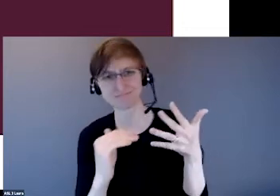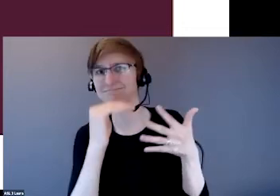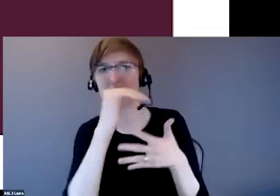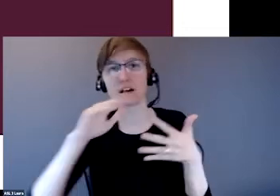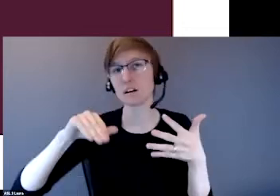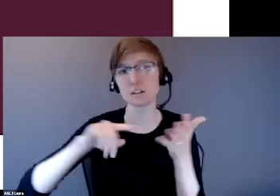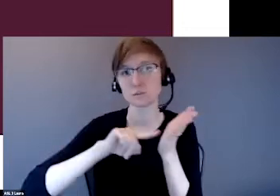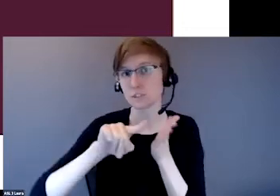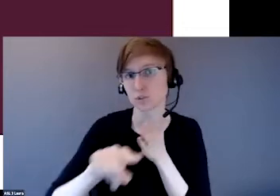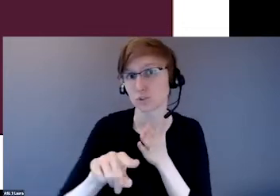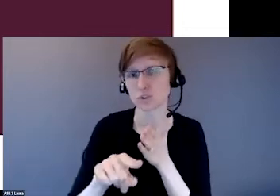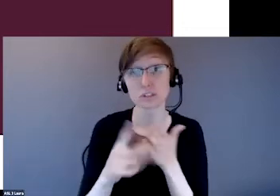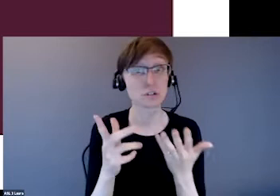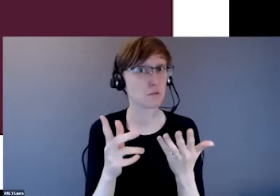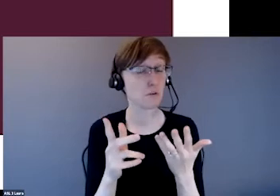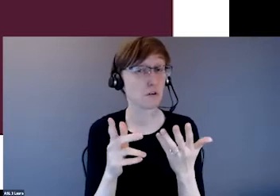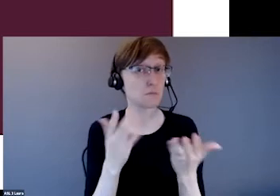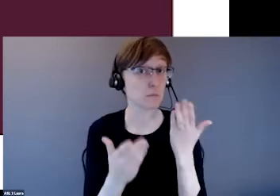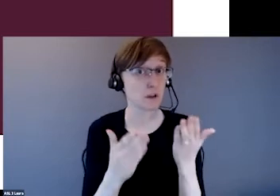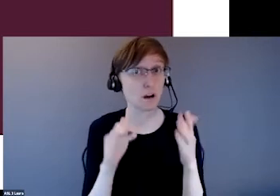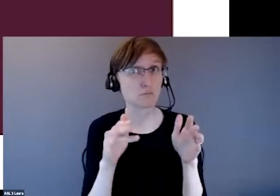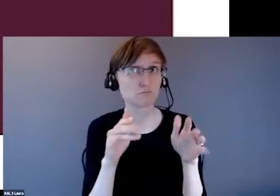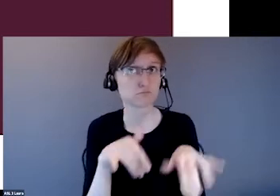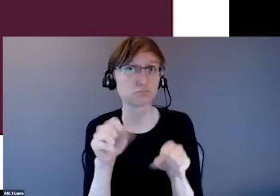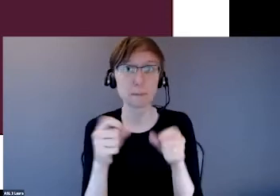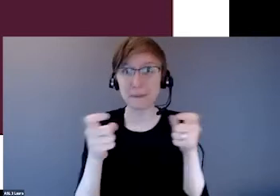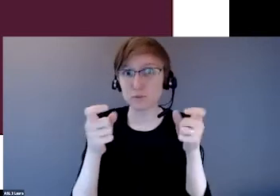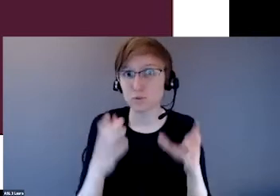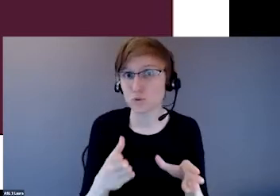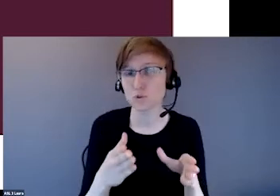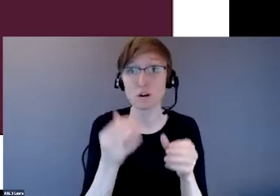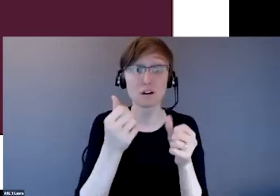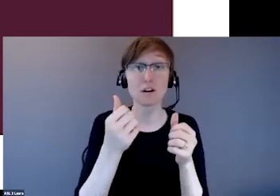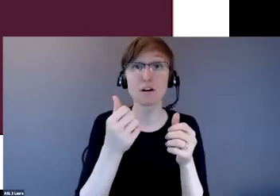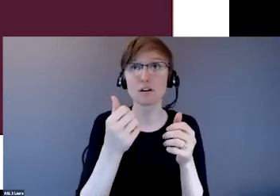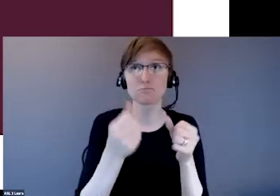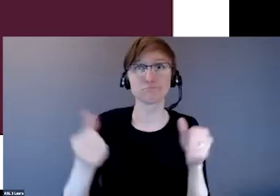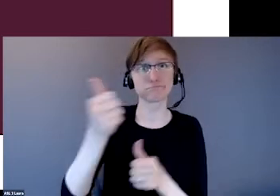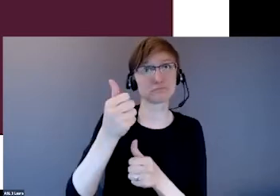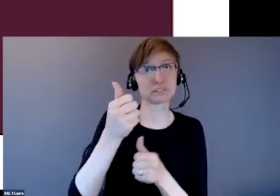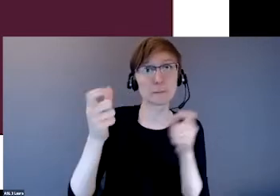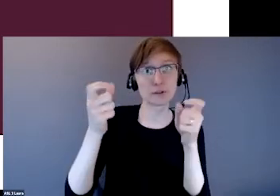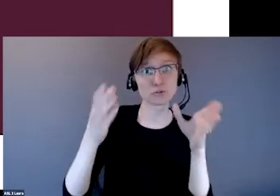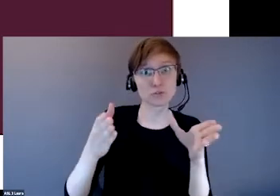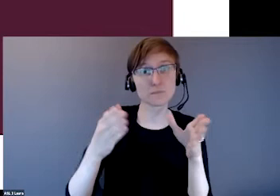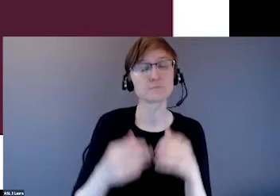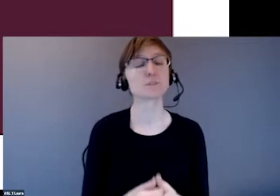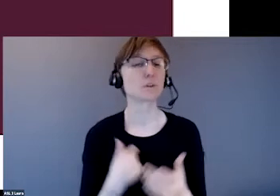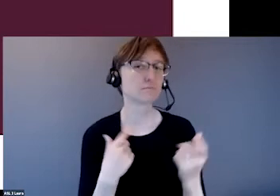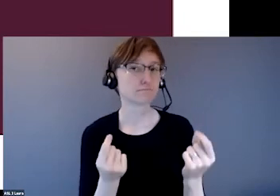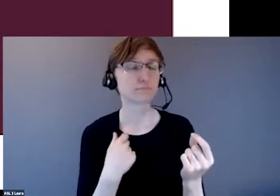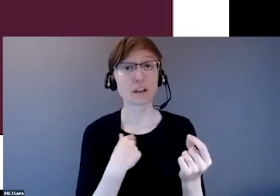manager, senior manager, and so on. So what I did was I conducted a series of studies. The one that I'll talk about today